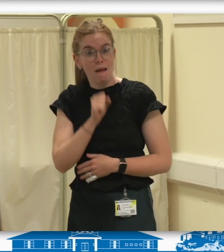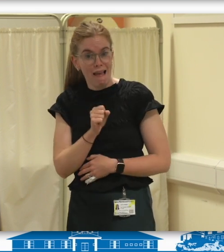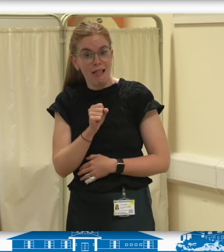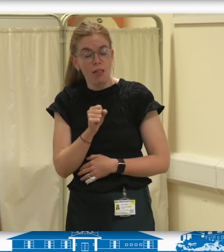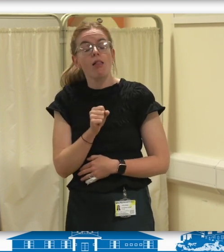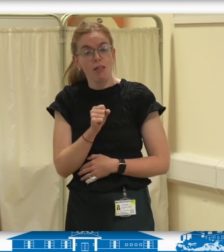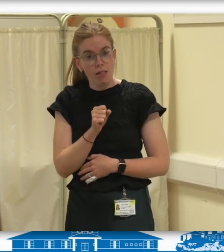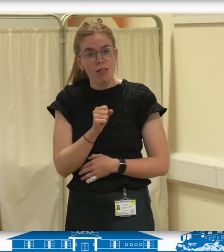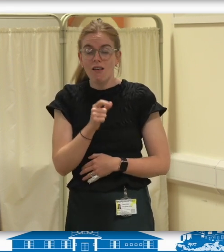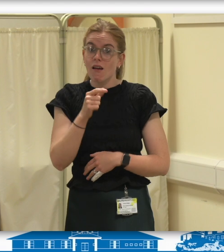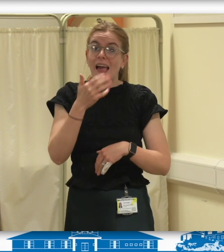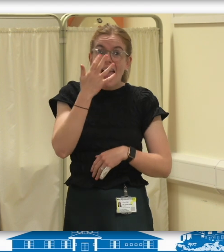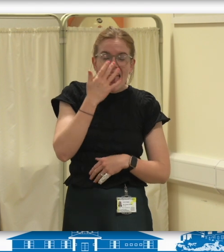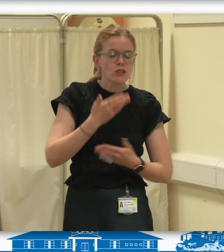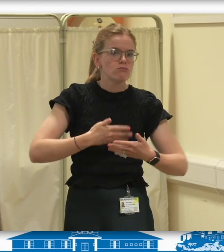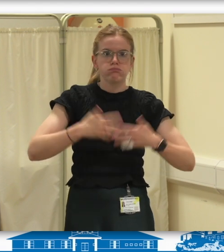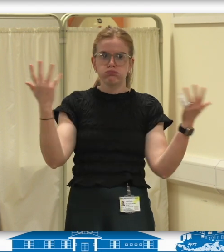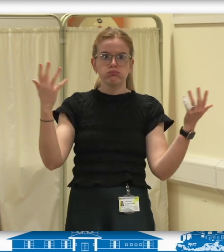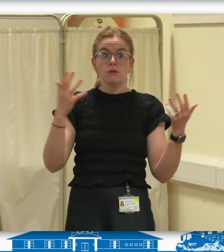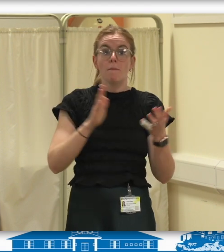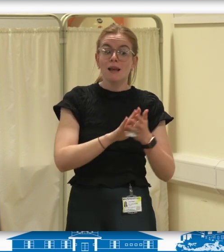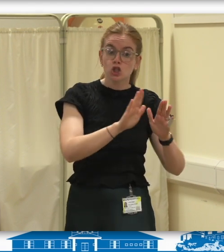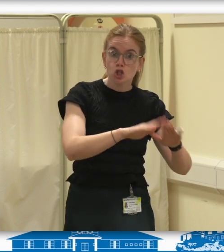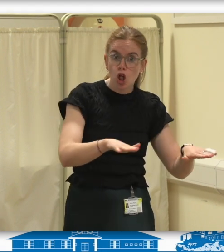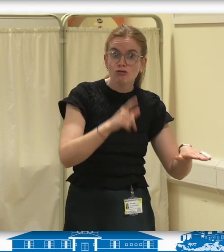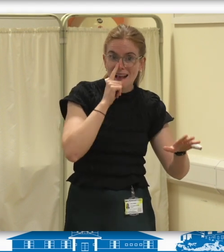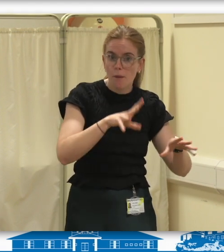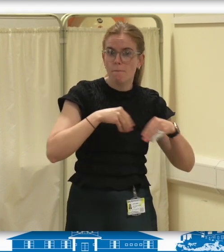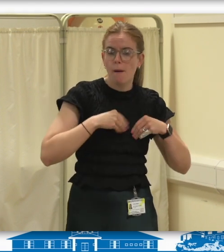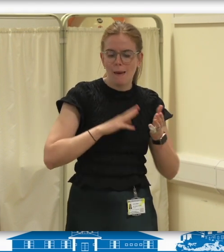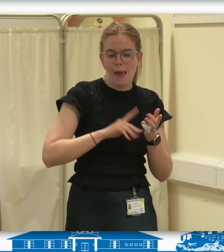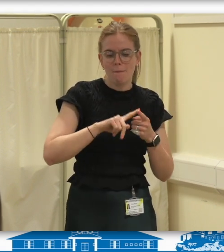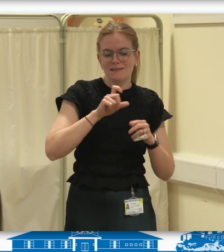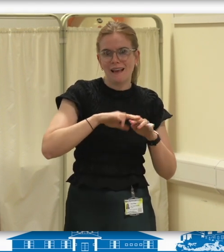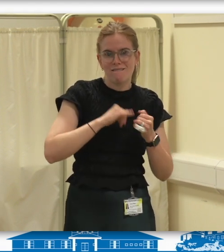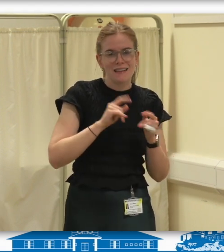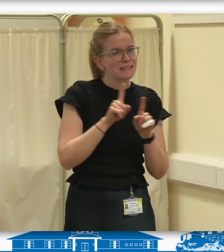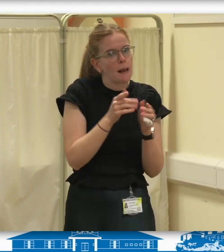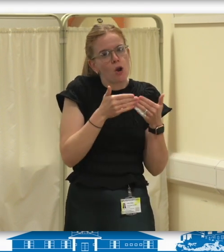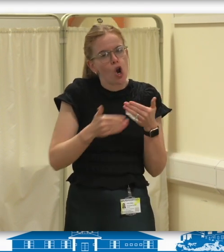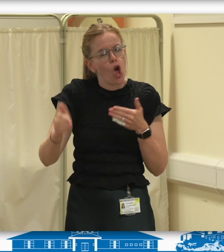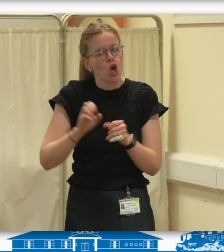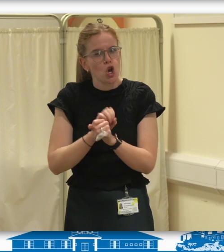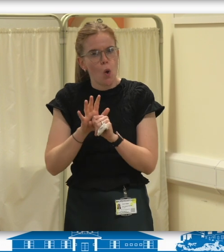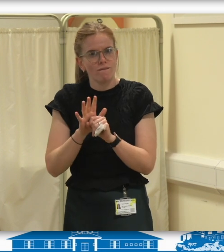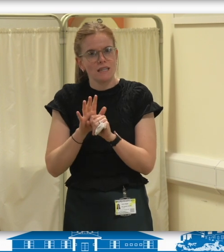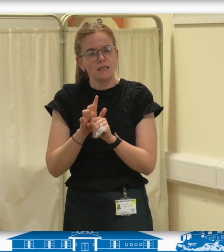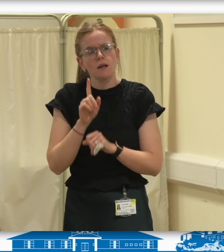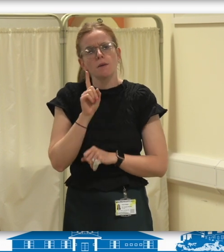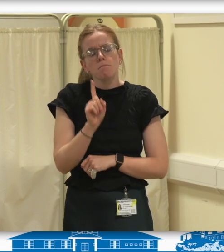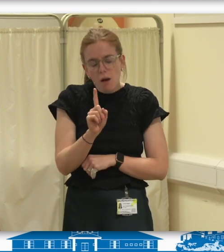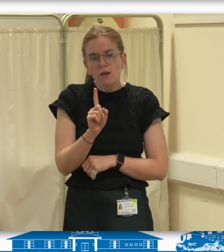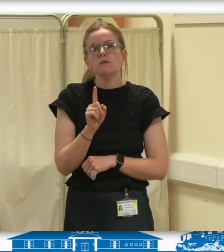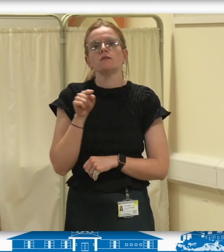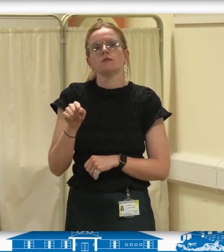people of all ages. So children can have ME/CFS, just like they can have long COVID. But peak onset is